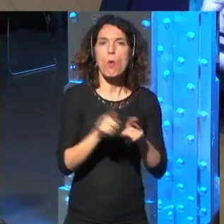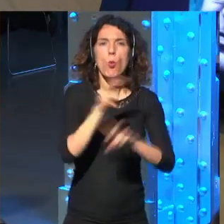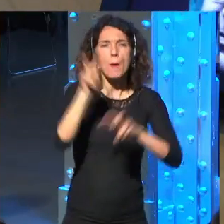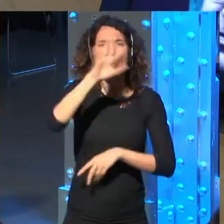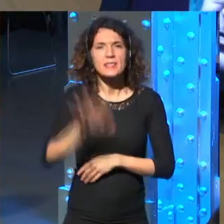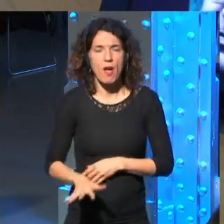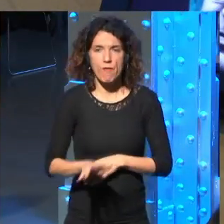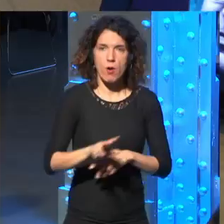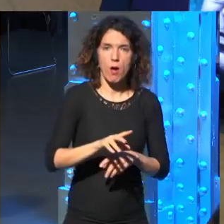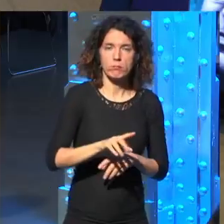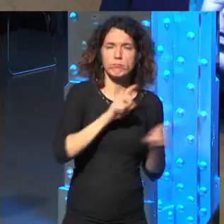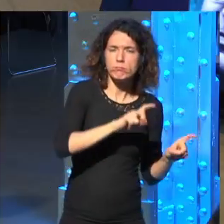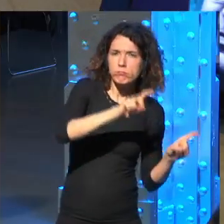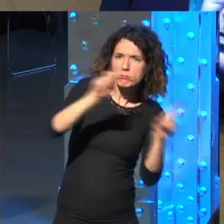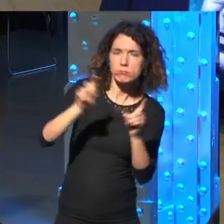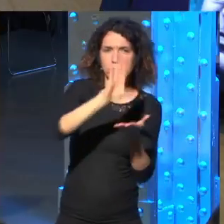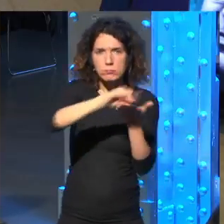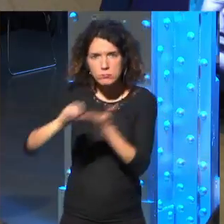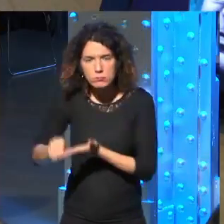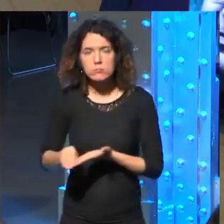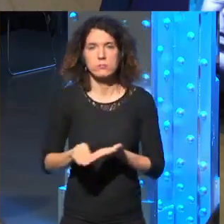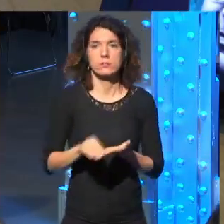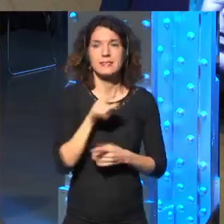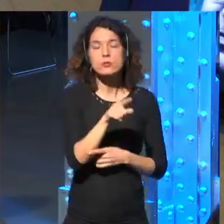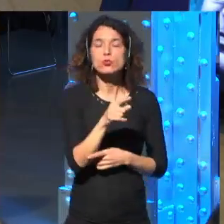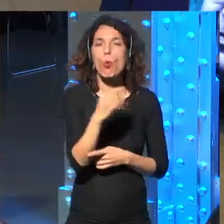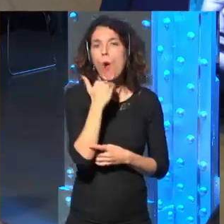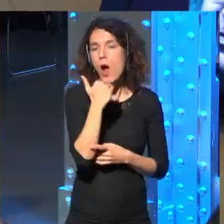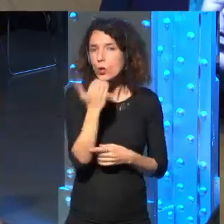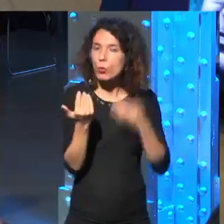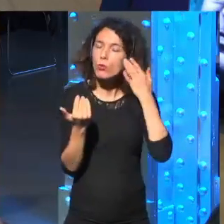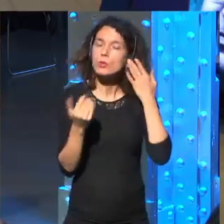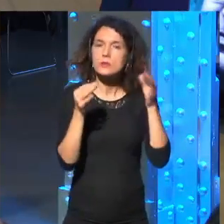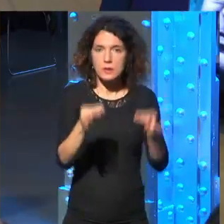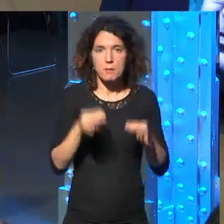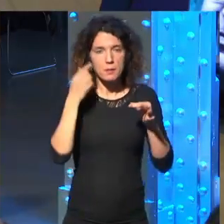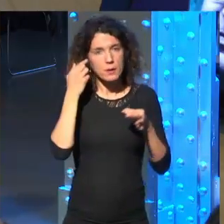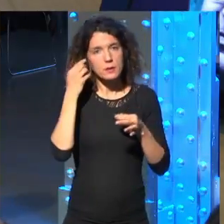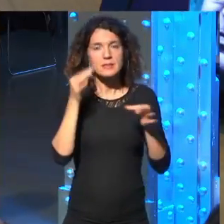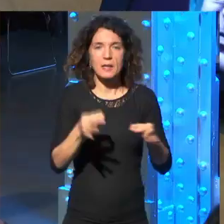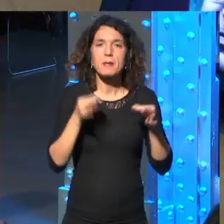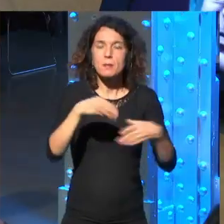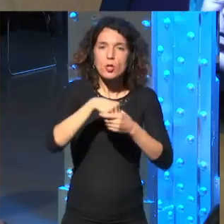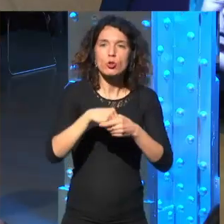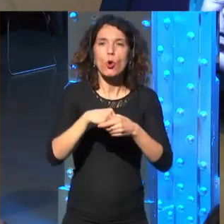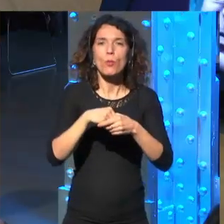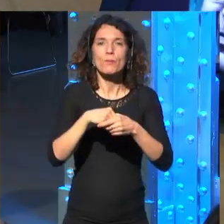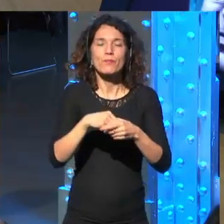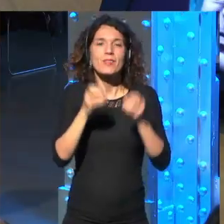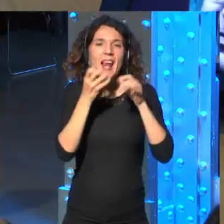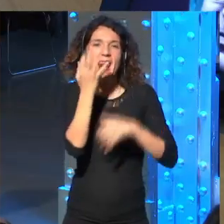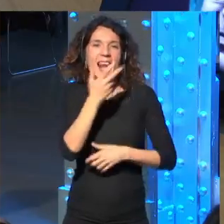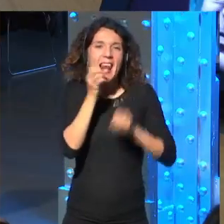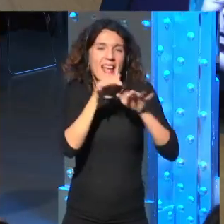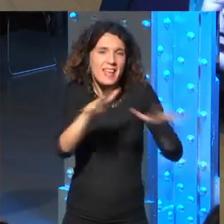This is something that is always in the legends and also in